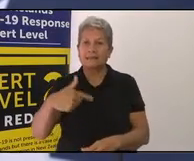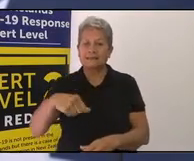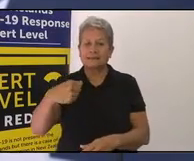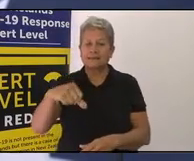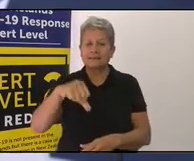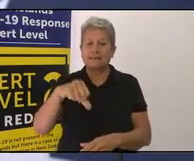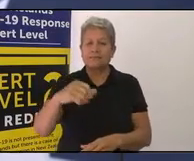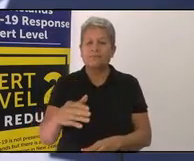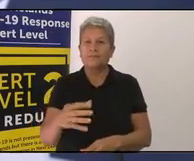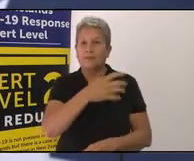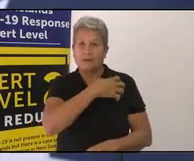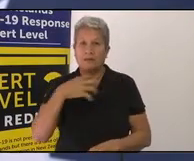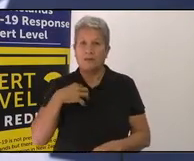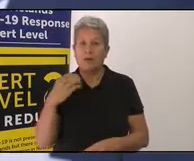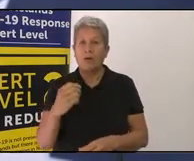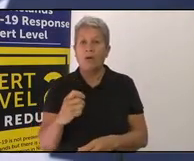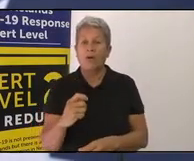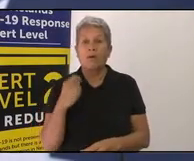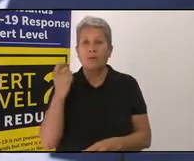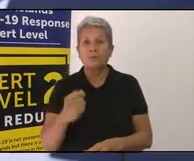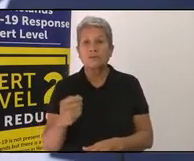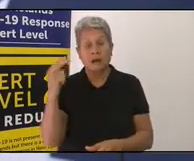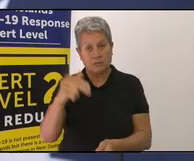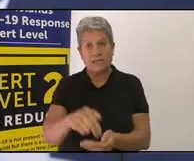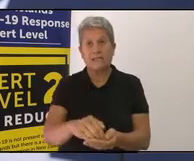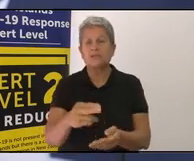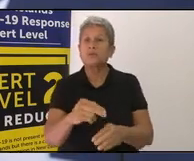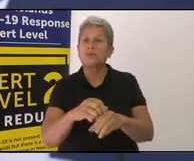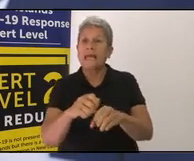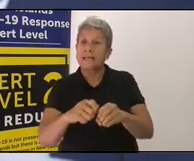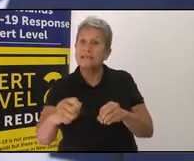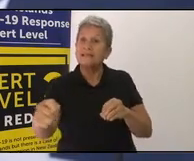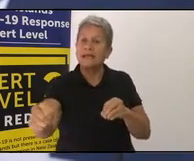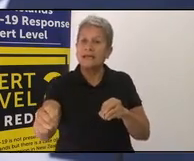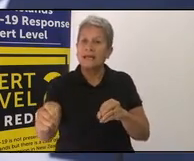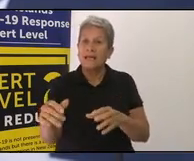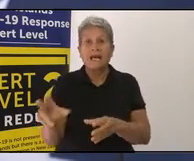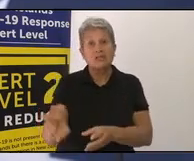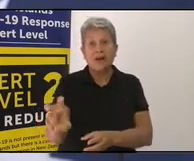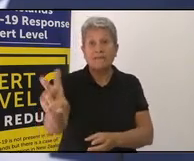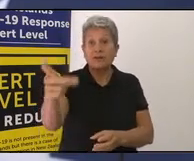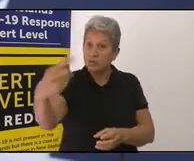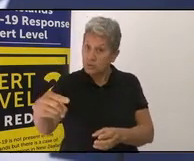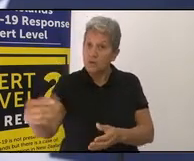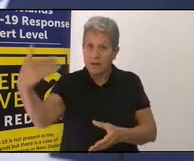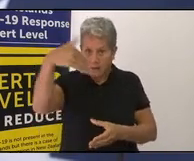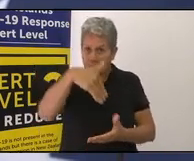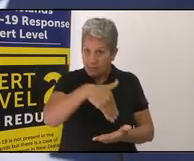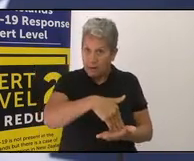has also agreed to extend the travel advisory restricting inwards arrivals to our country